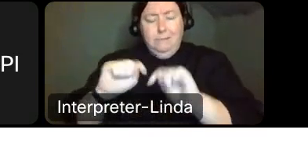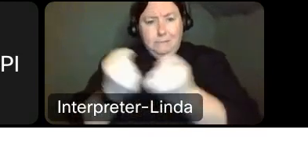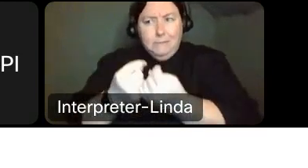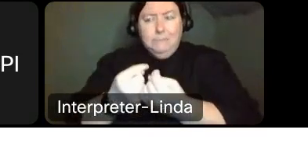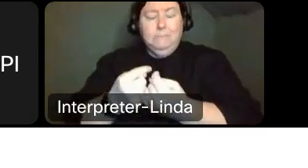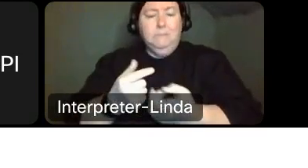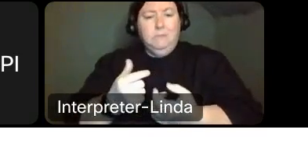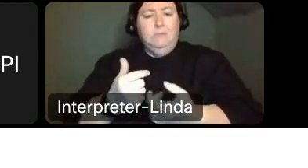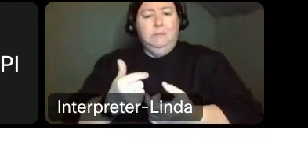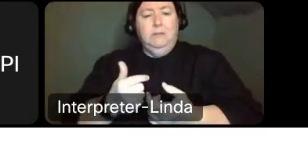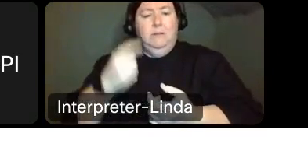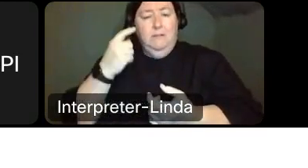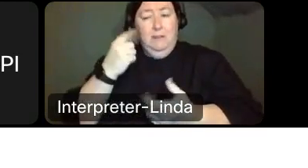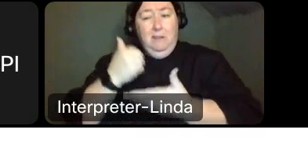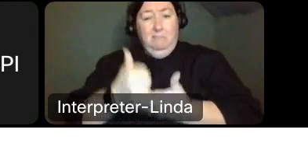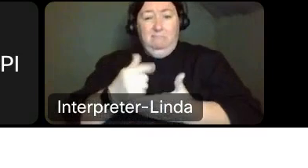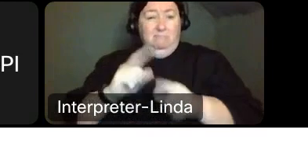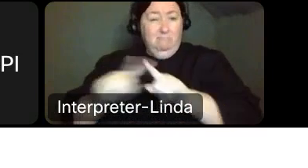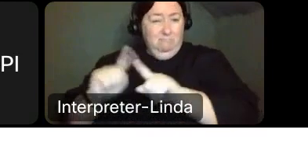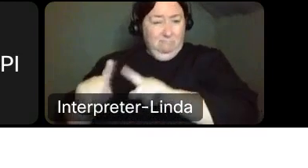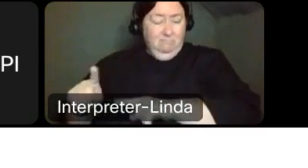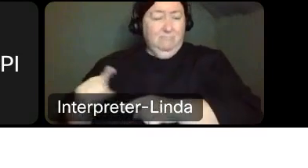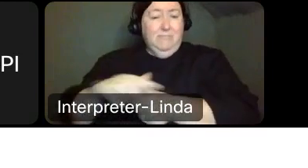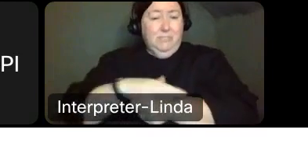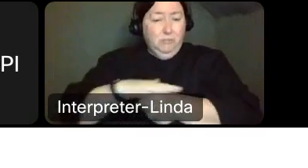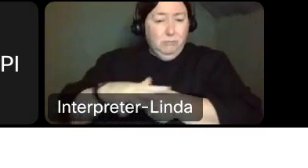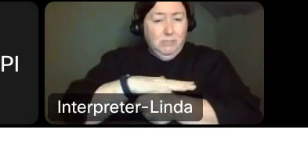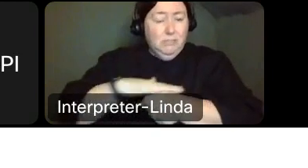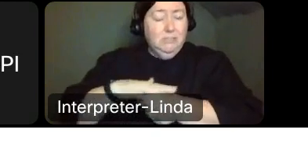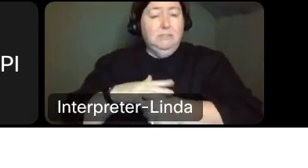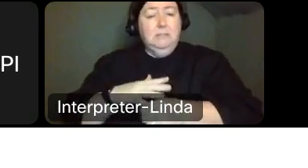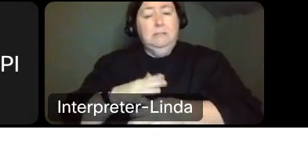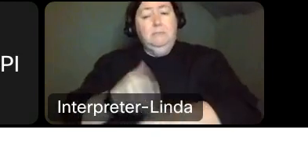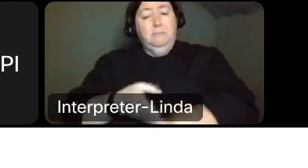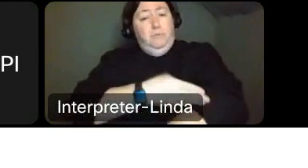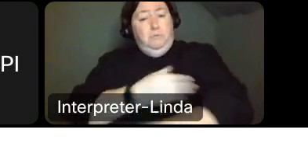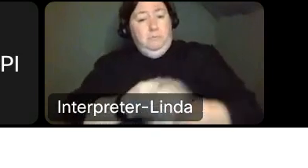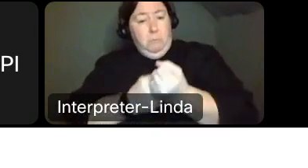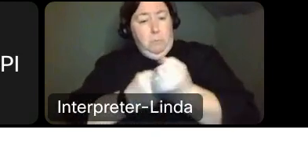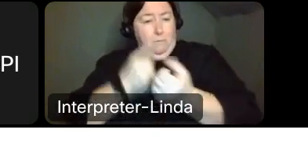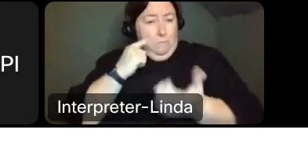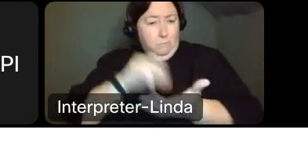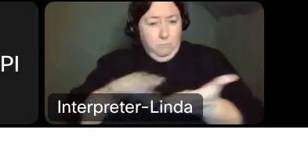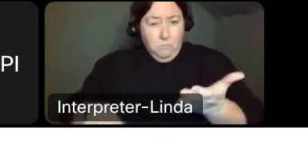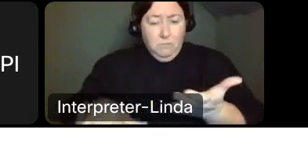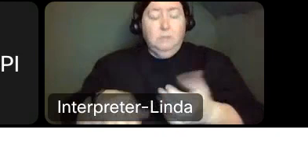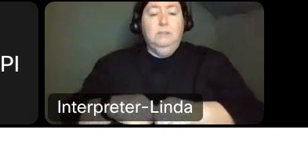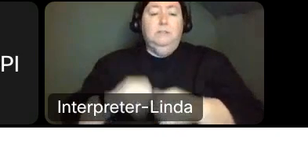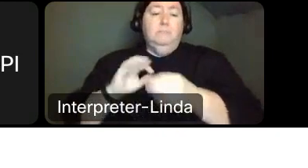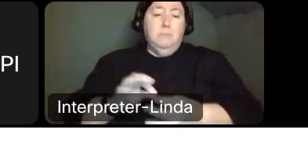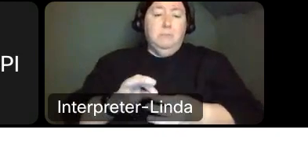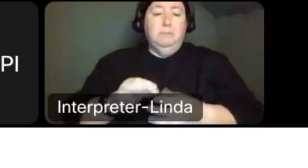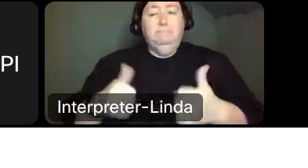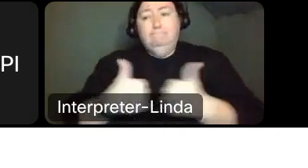of different districts and improving the support these students have, has been centered around challenges and concerns that